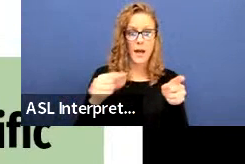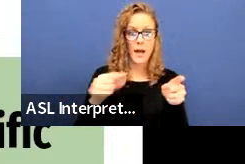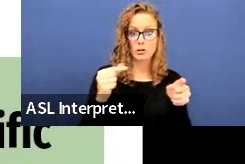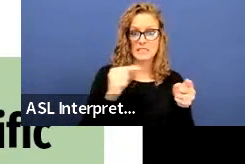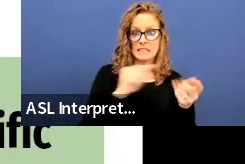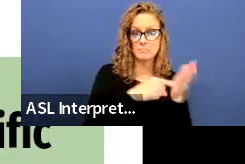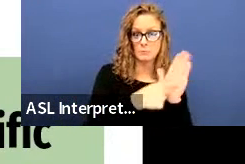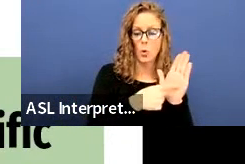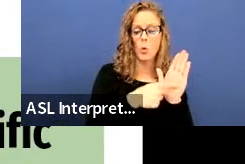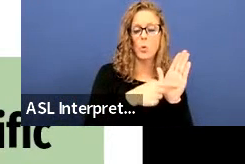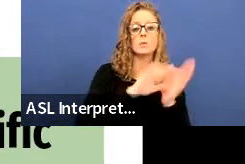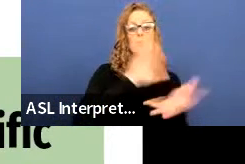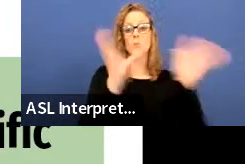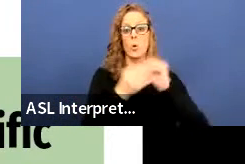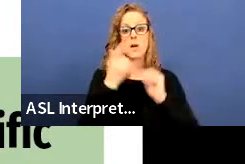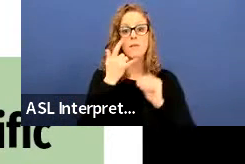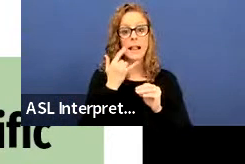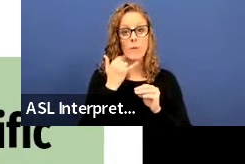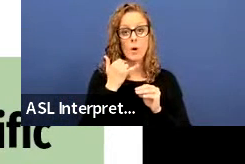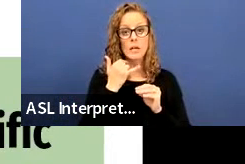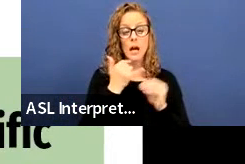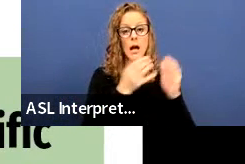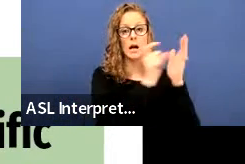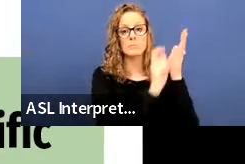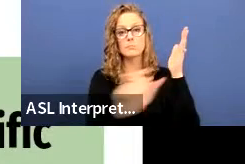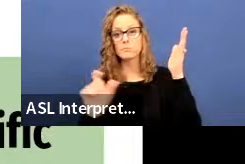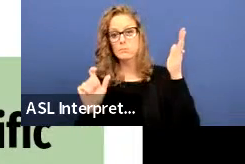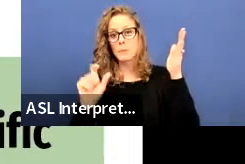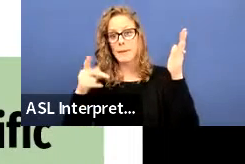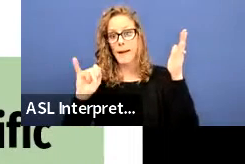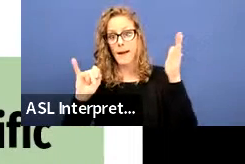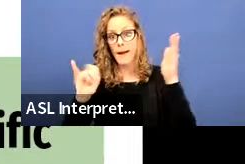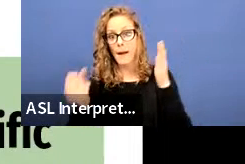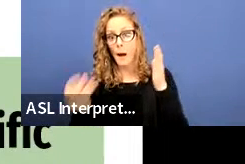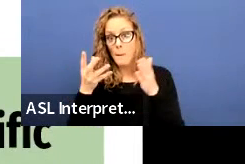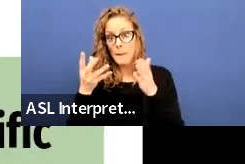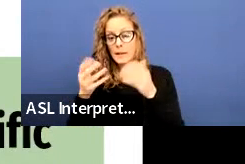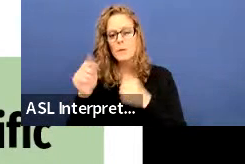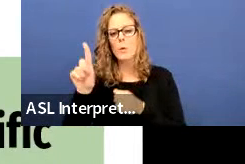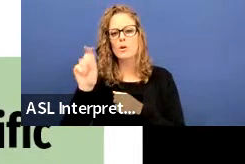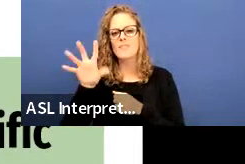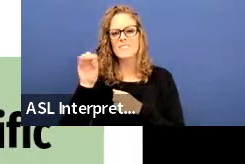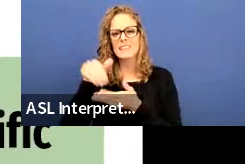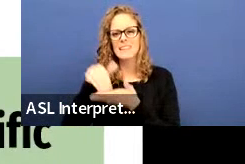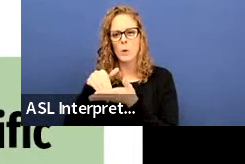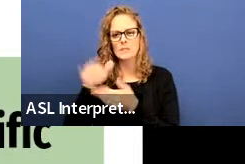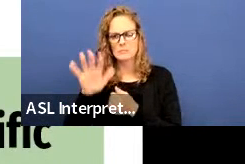Pacific Islanders is nearly 150,000. In the Bay Area